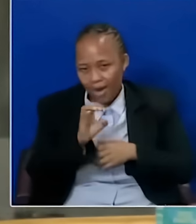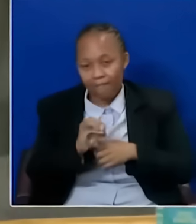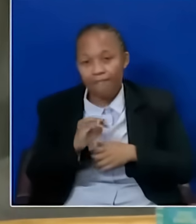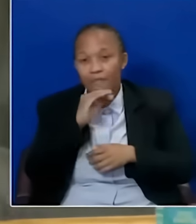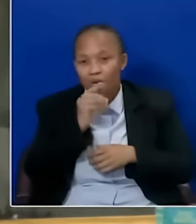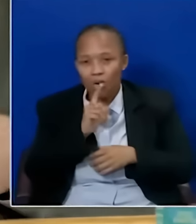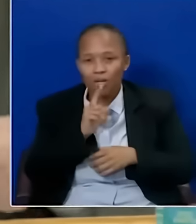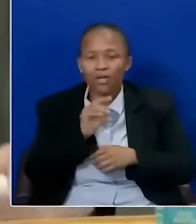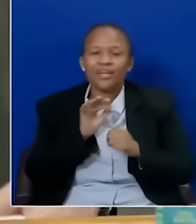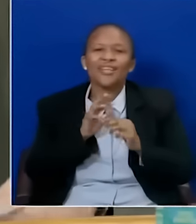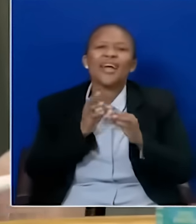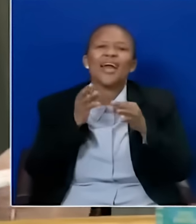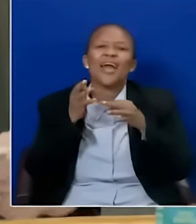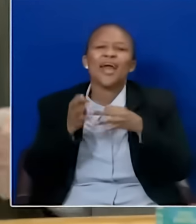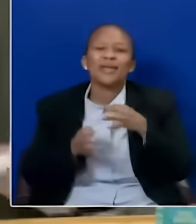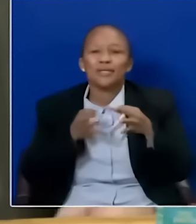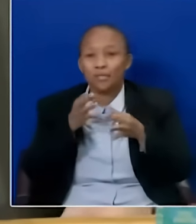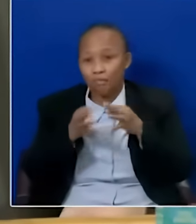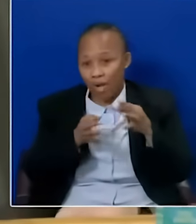or which had picked up this error.